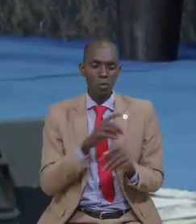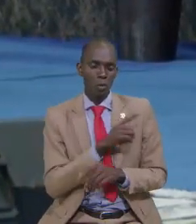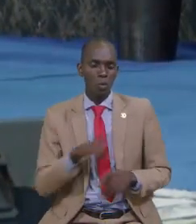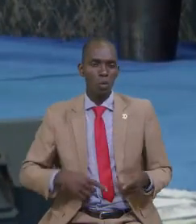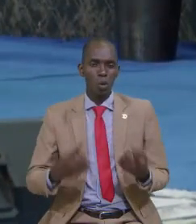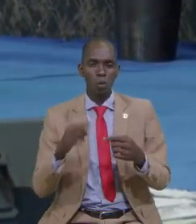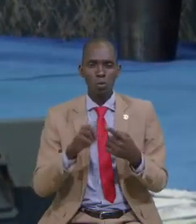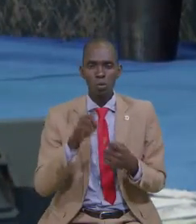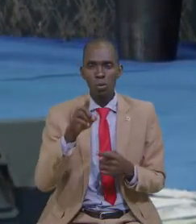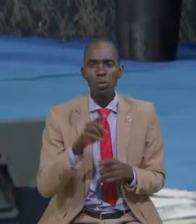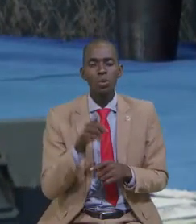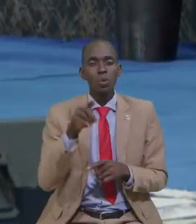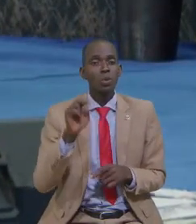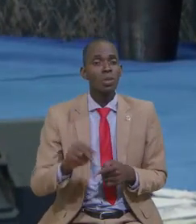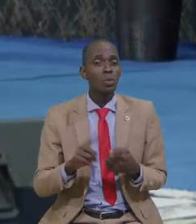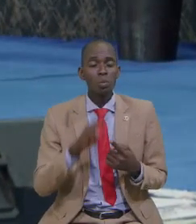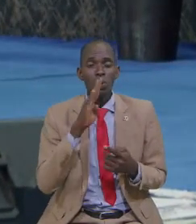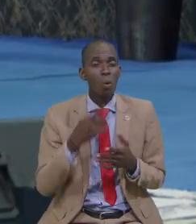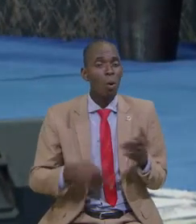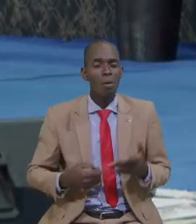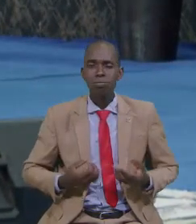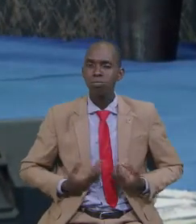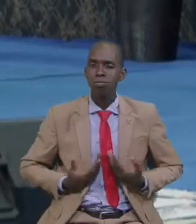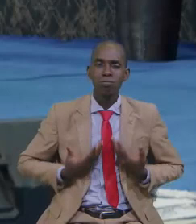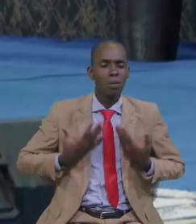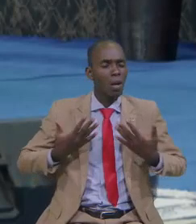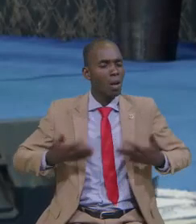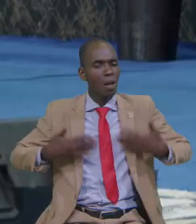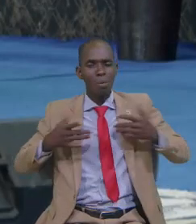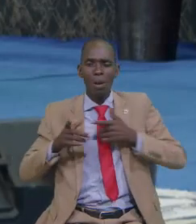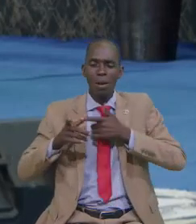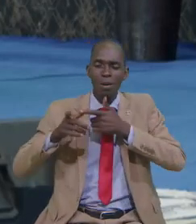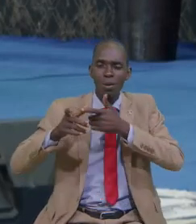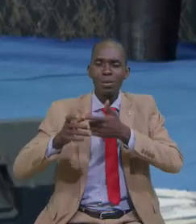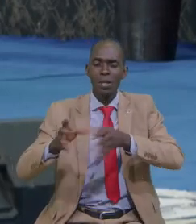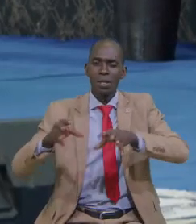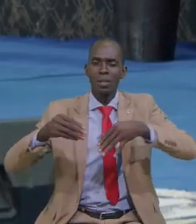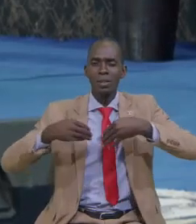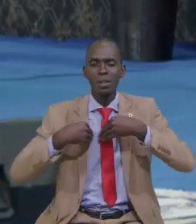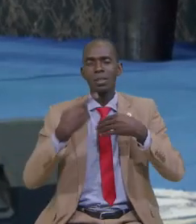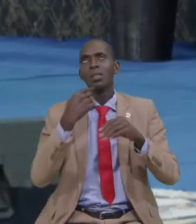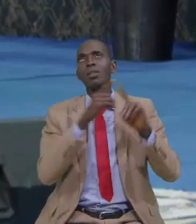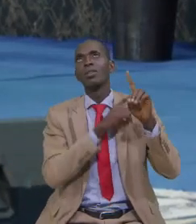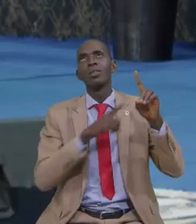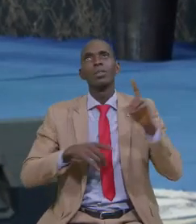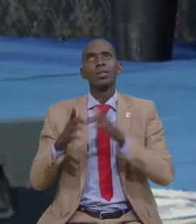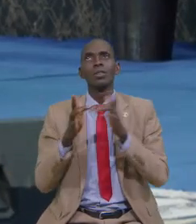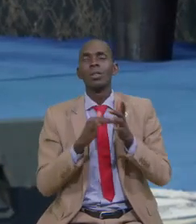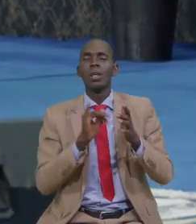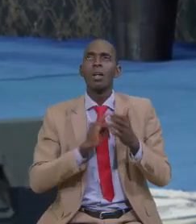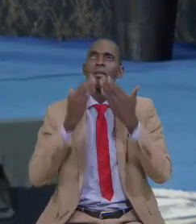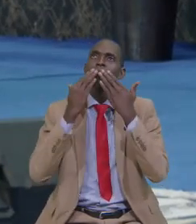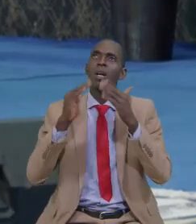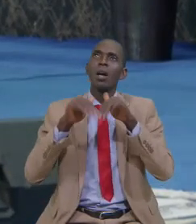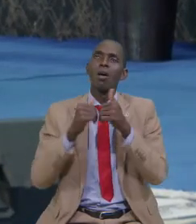be so excited. You ought to run and come and say, Lord Jesus, I thank you. How loving and lovely